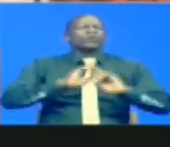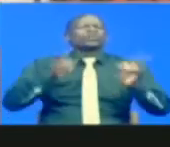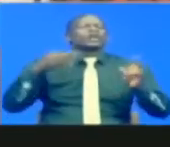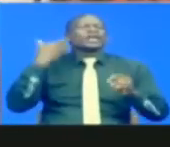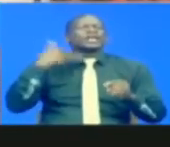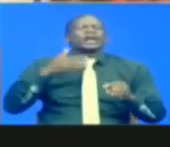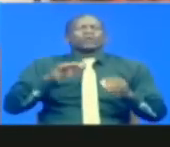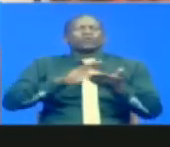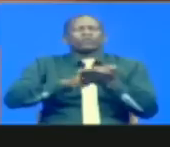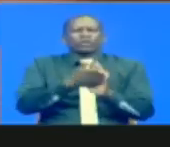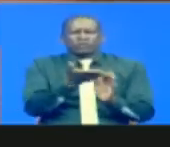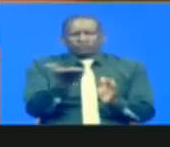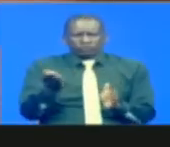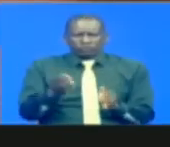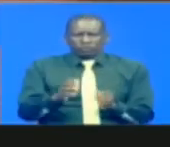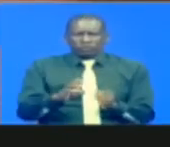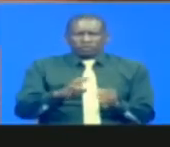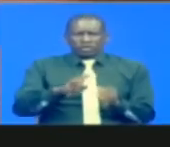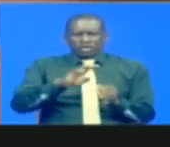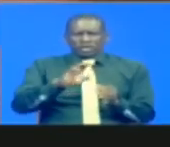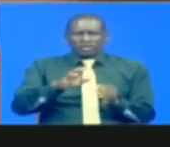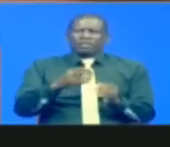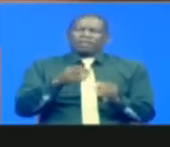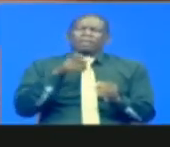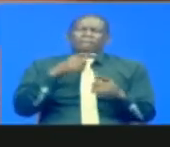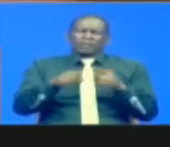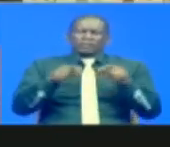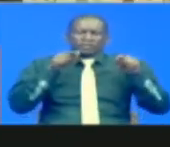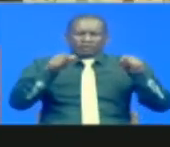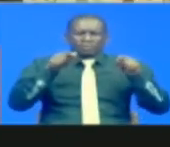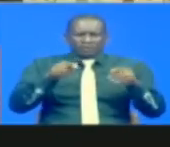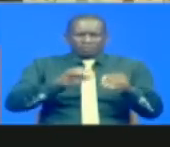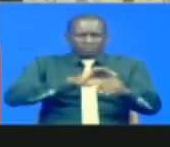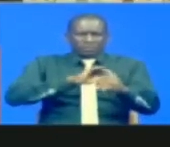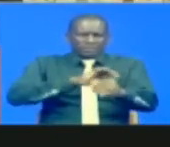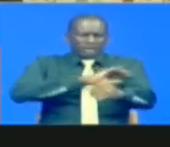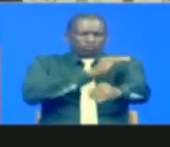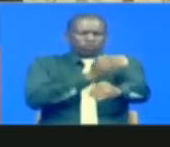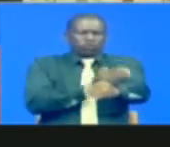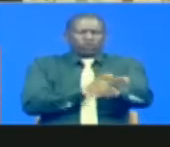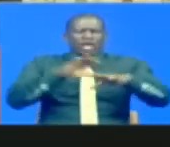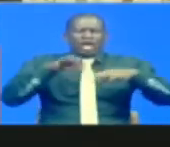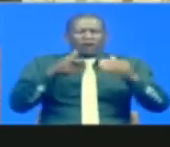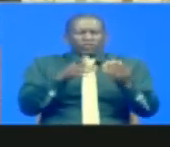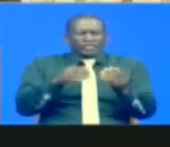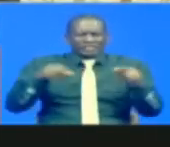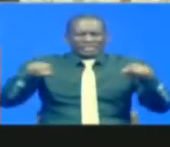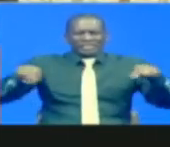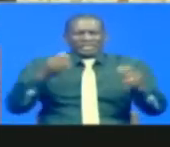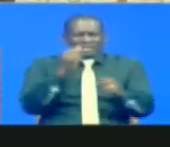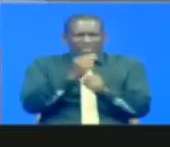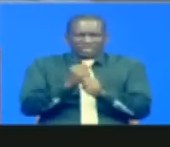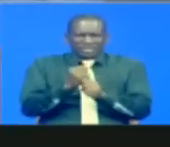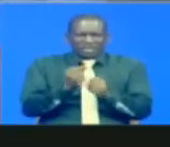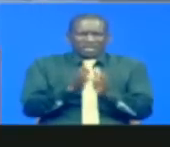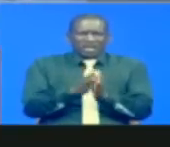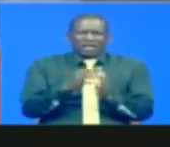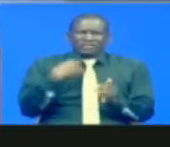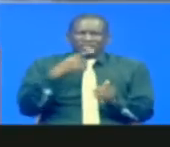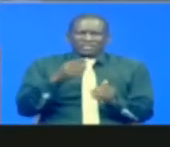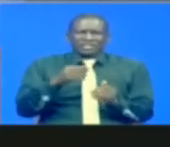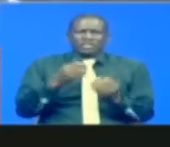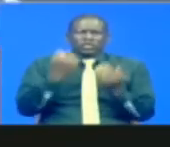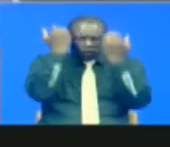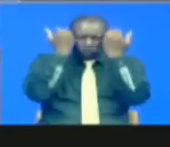The other mourners blamed authorities for the way such attacks are handled. They specifically faulted the judiciary. These